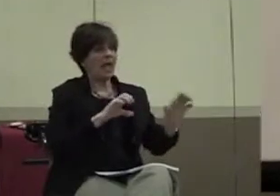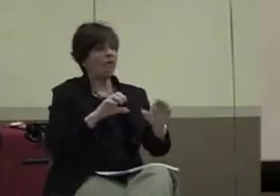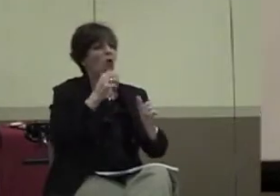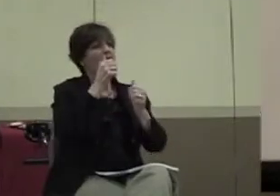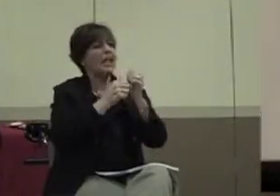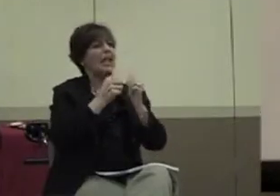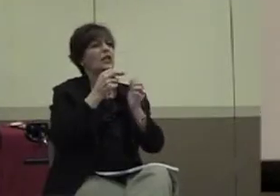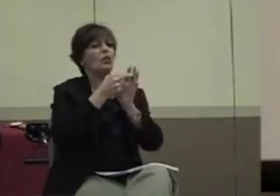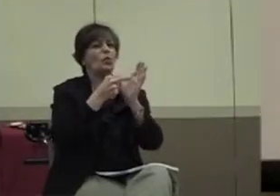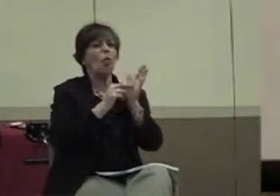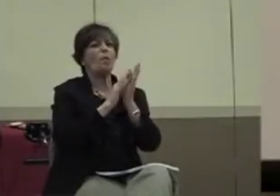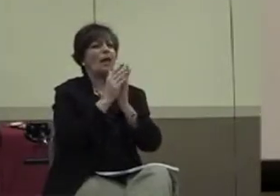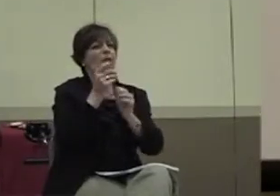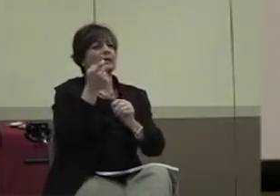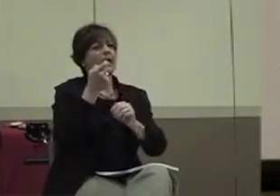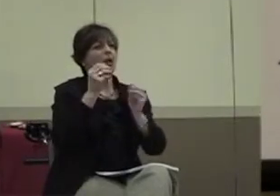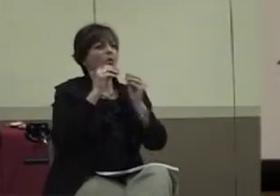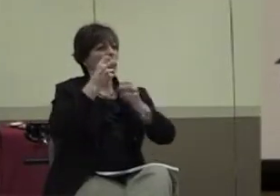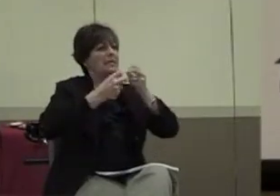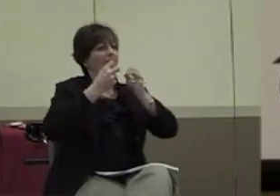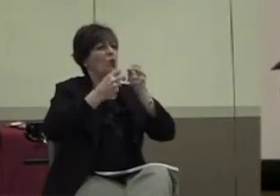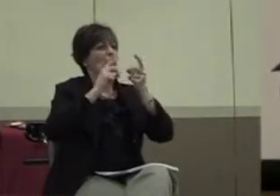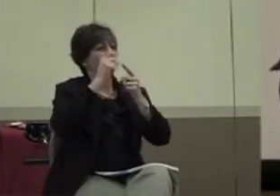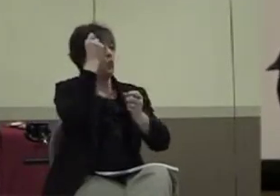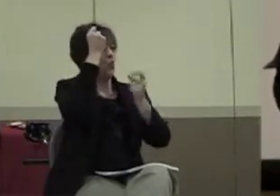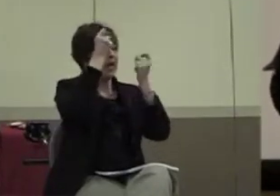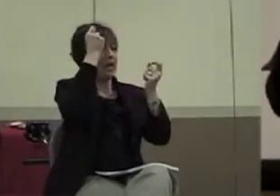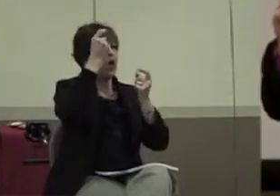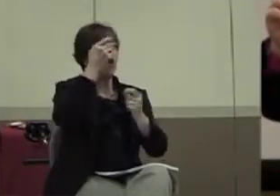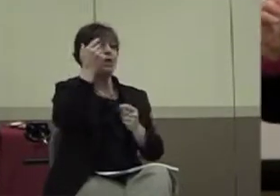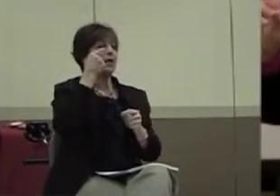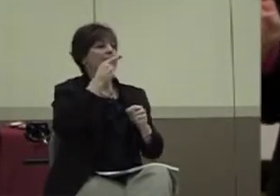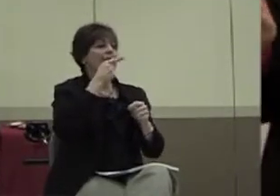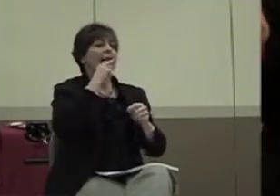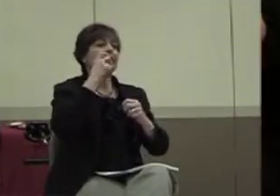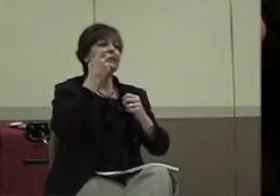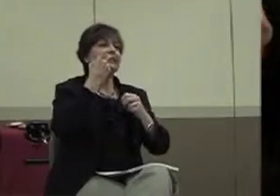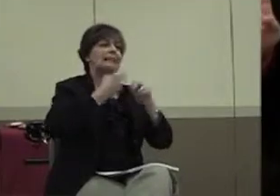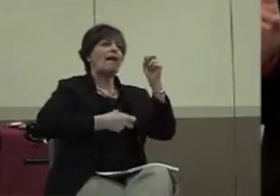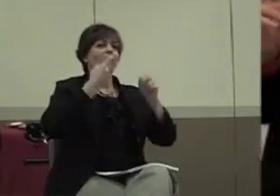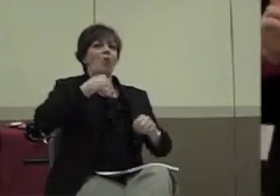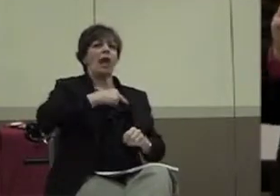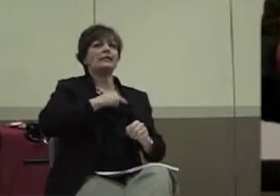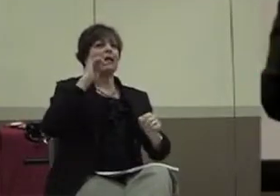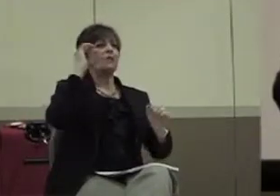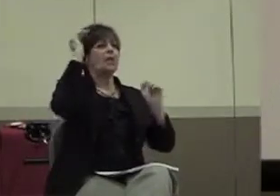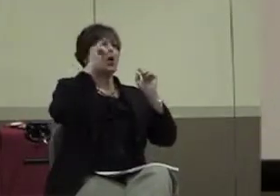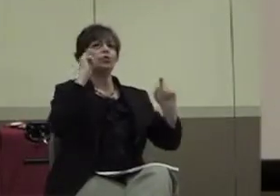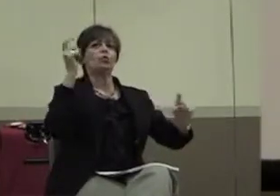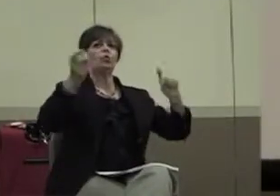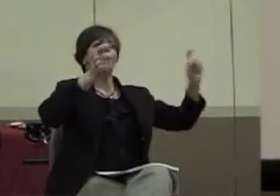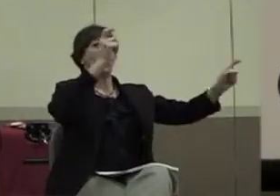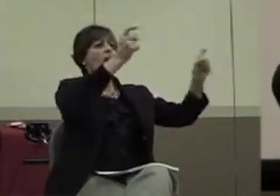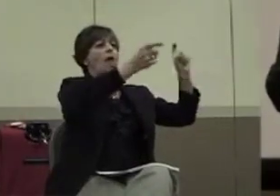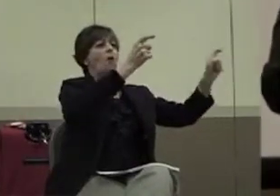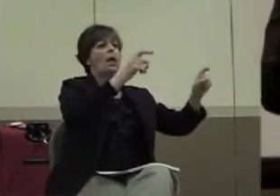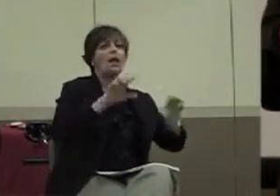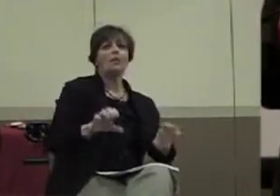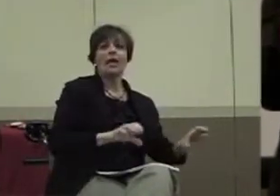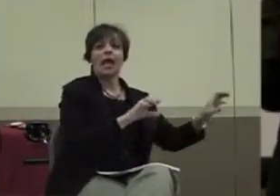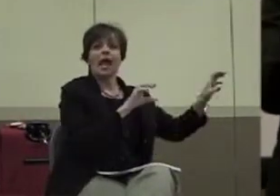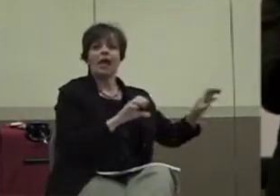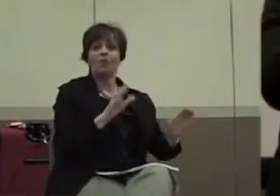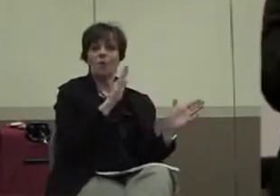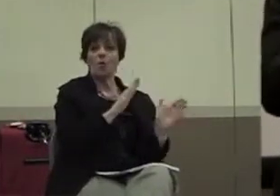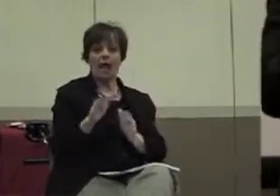gets a little harder to hear because they're a little tougher on us, the adults who are doling out the behavior plans.